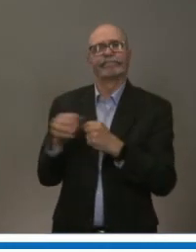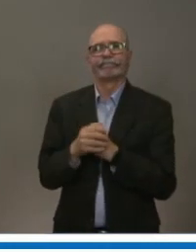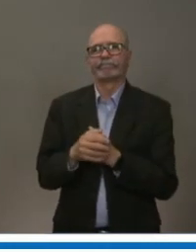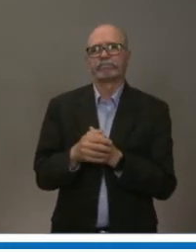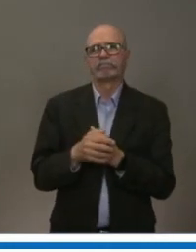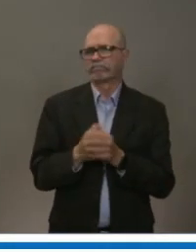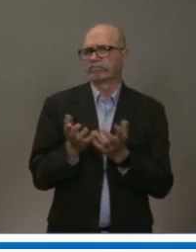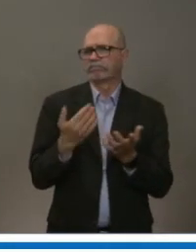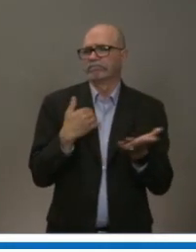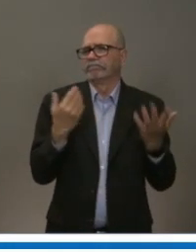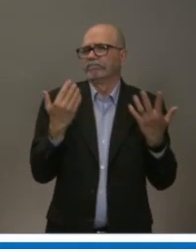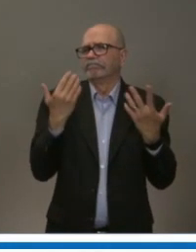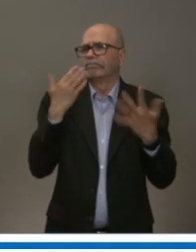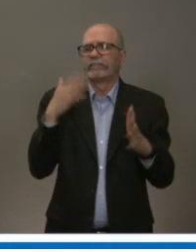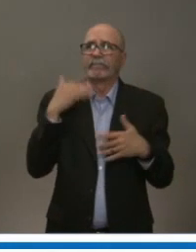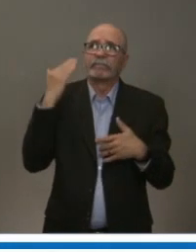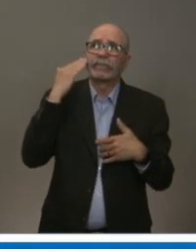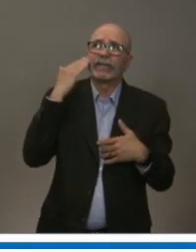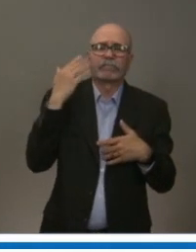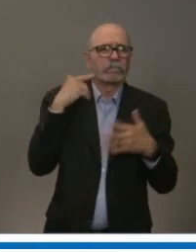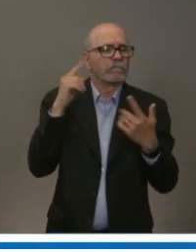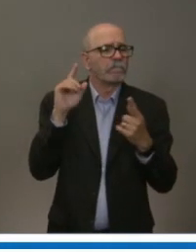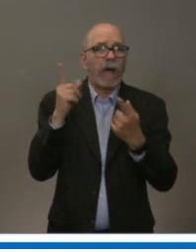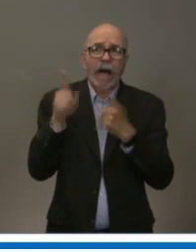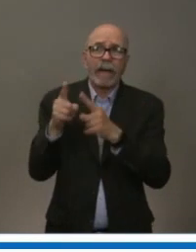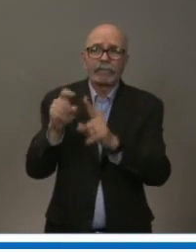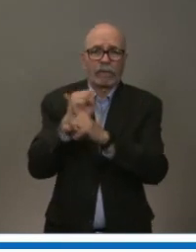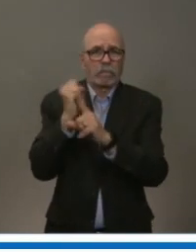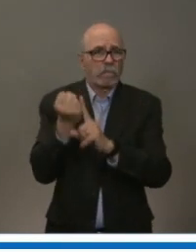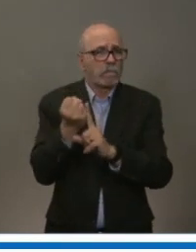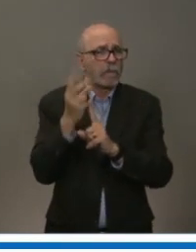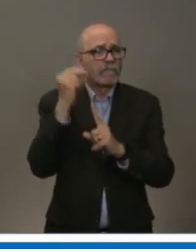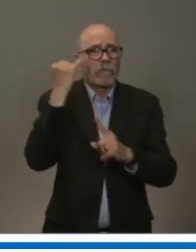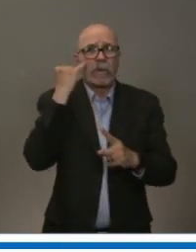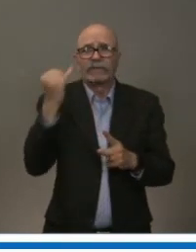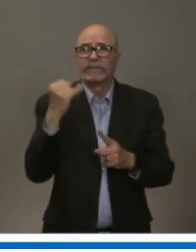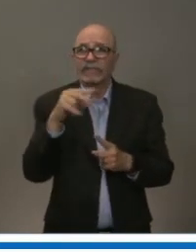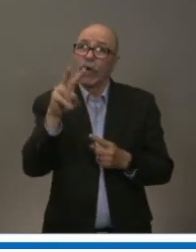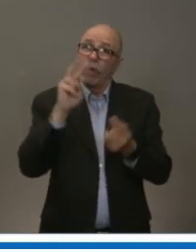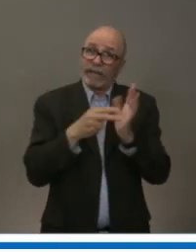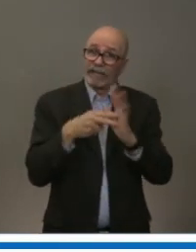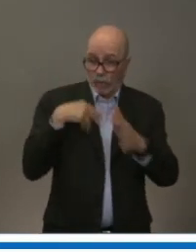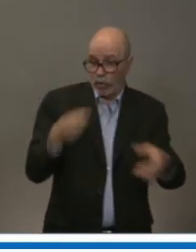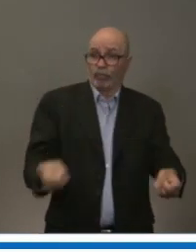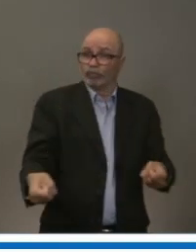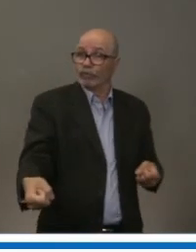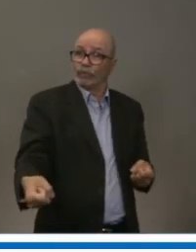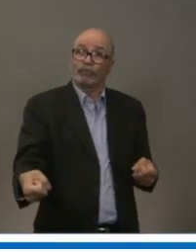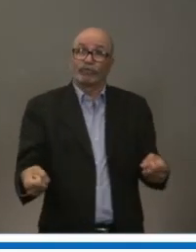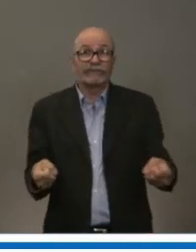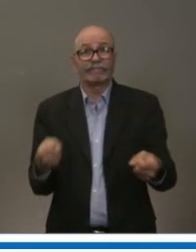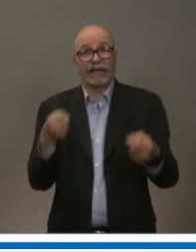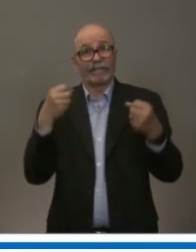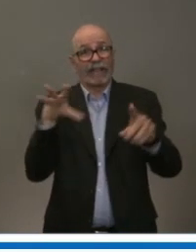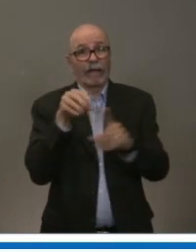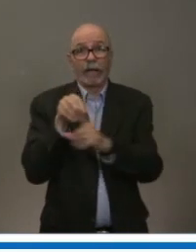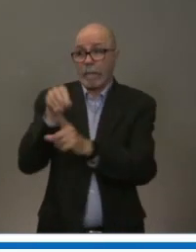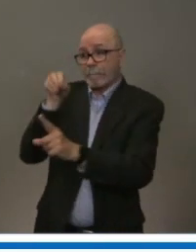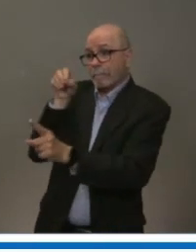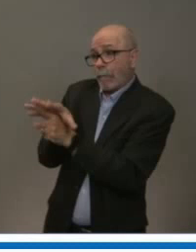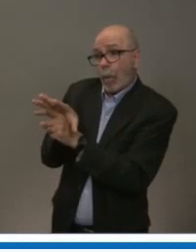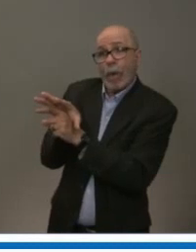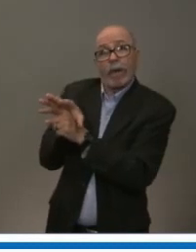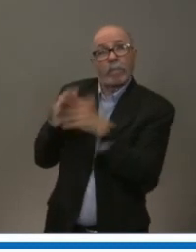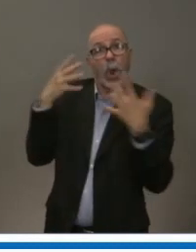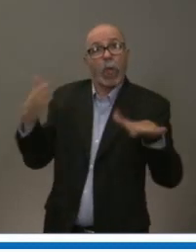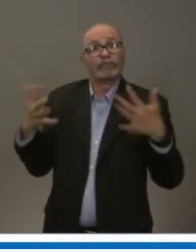driver or was a driver doesn't necessarily mean that they were exposed on the bus. Drivers, like the rest of us, live in our communities,